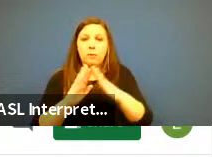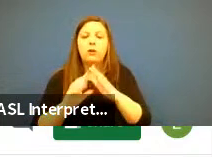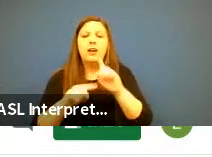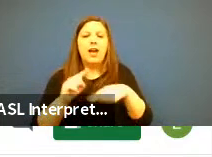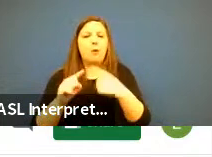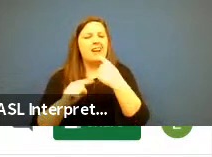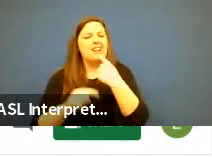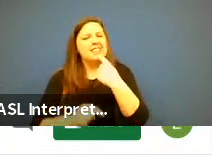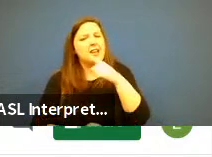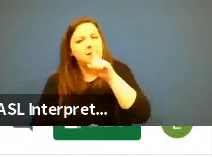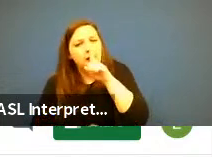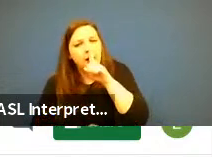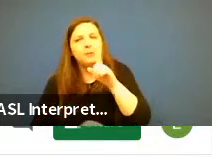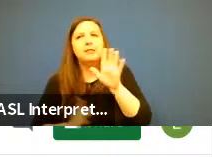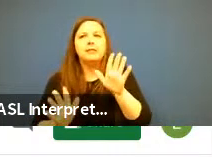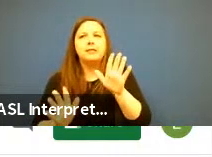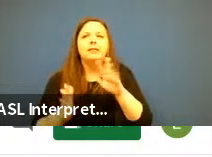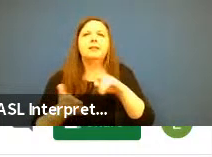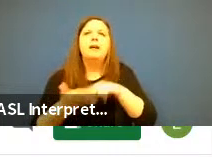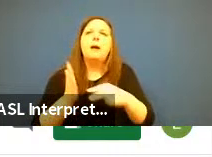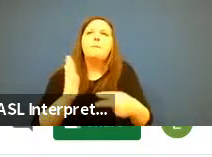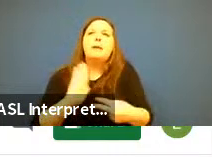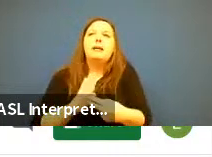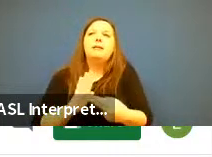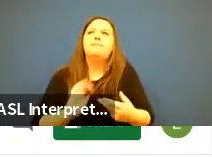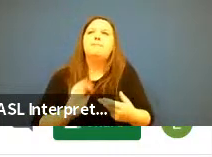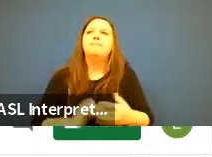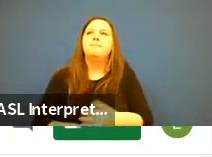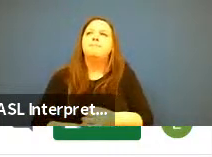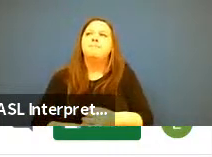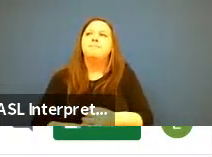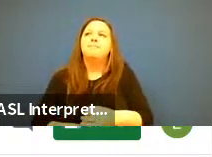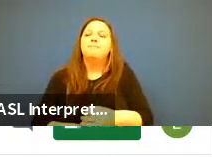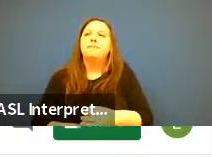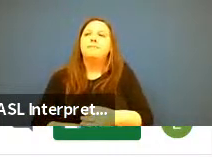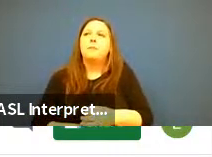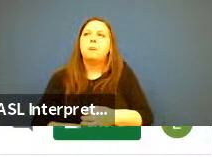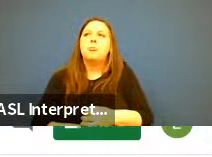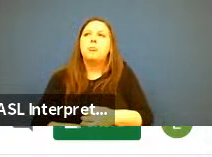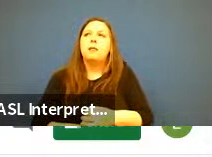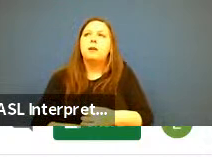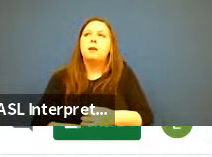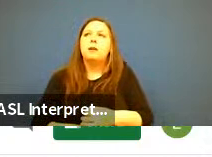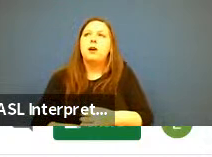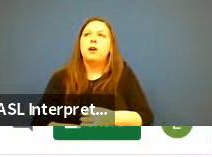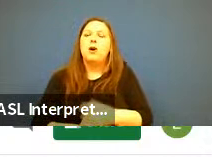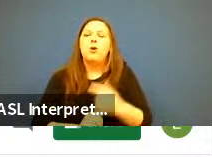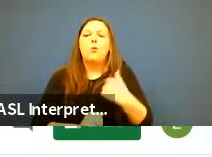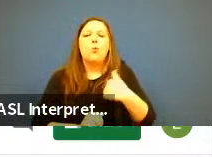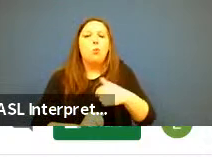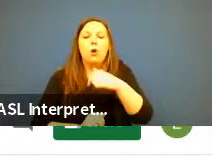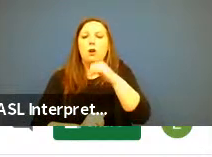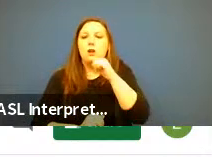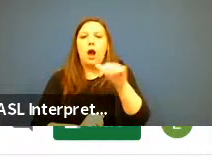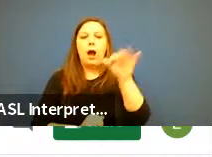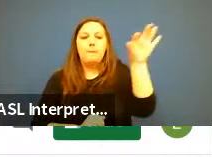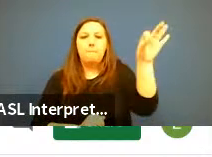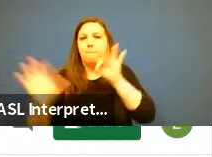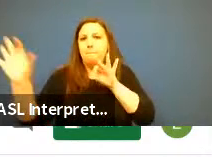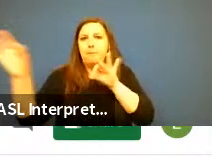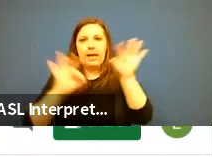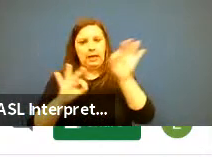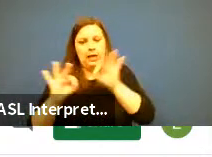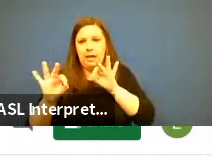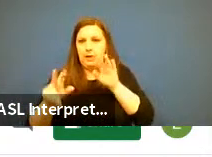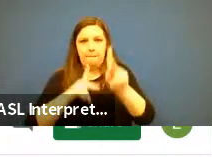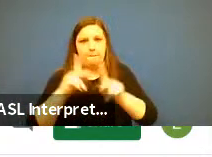anonymously, by that I meant we're not handpicking people to ask the question of, that this survey would be broadcast